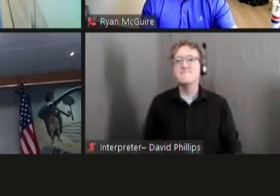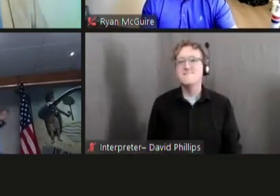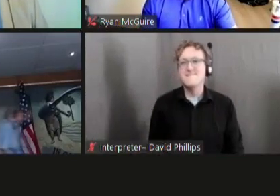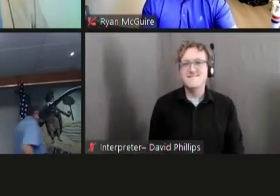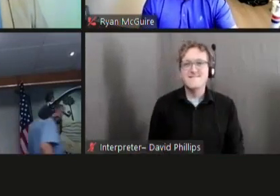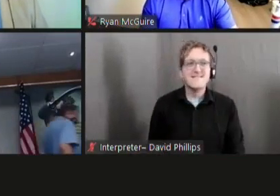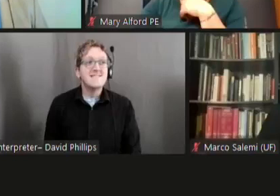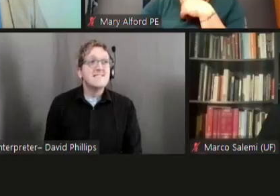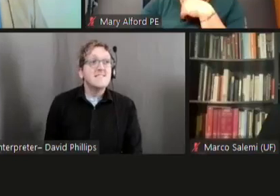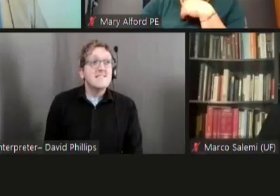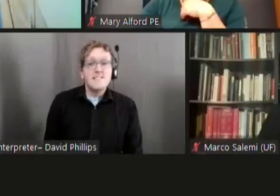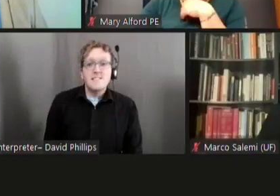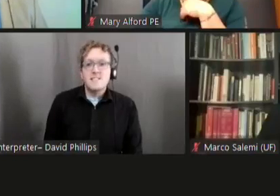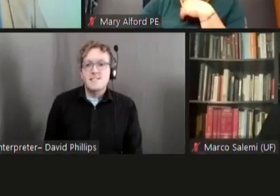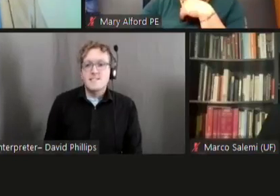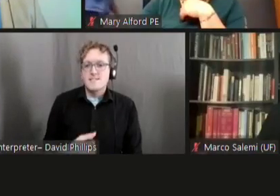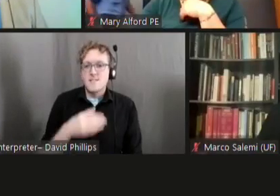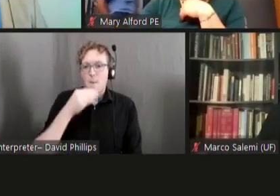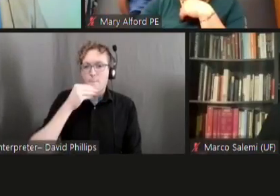You're on mute.